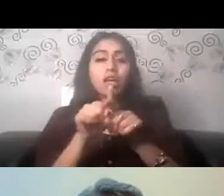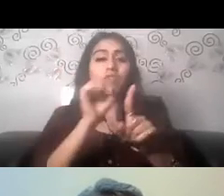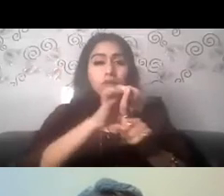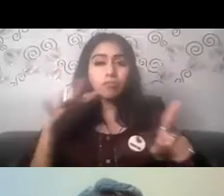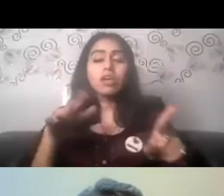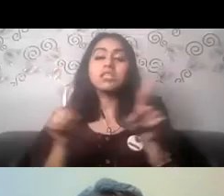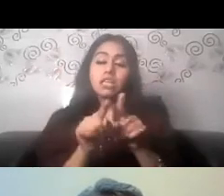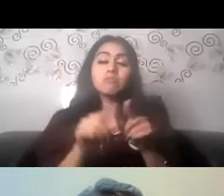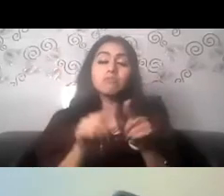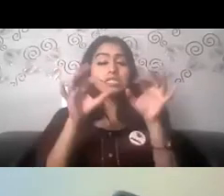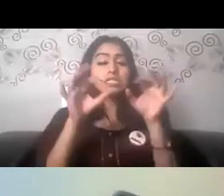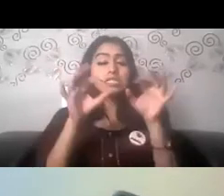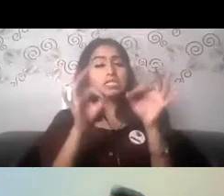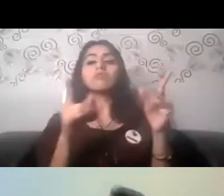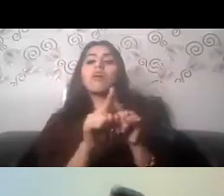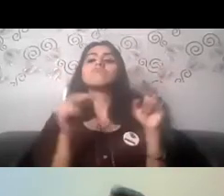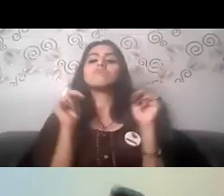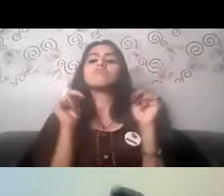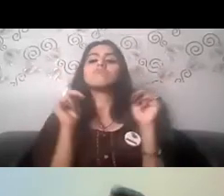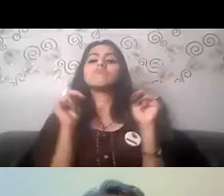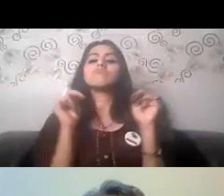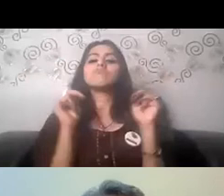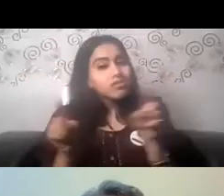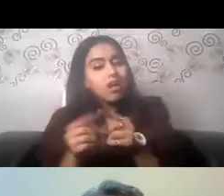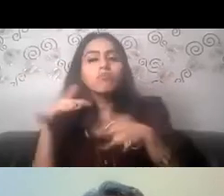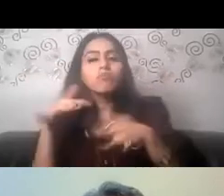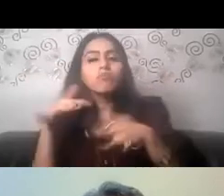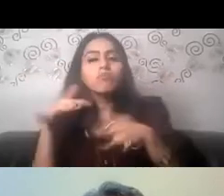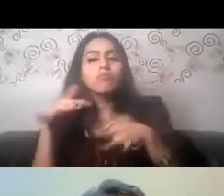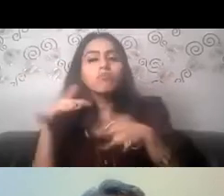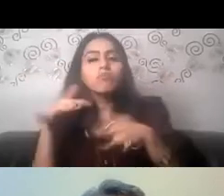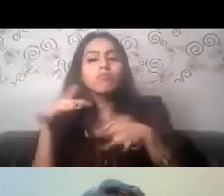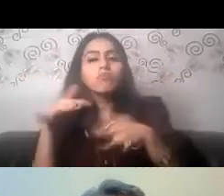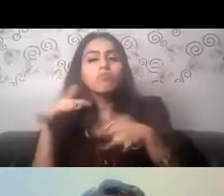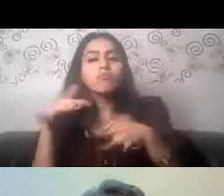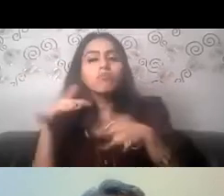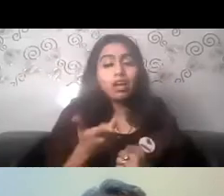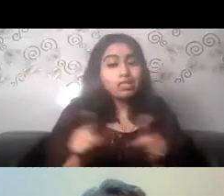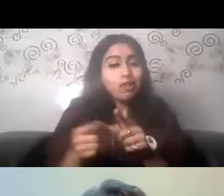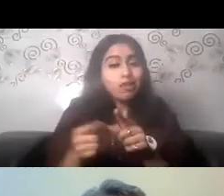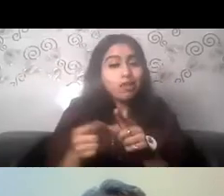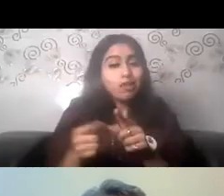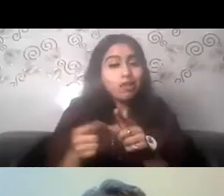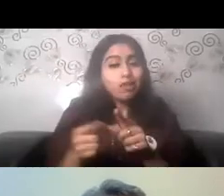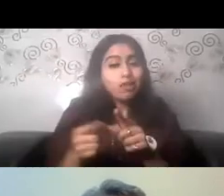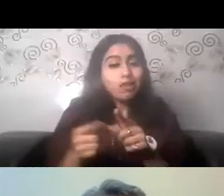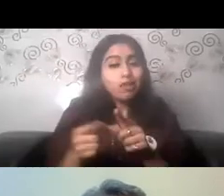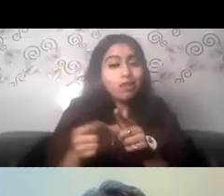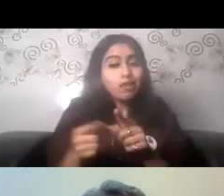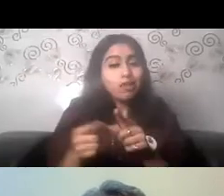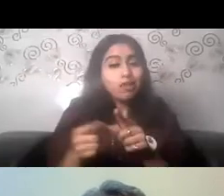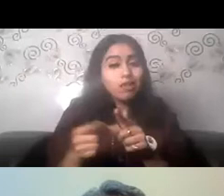the same requirements. So it's very strong advocating for inclusion being for every single user.